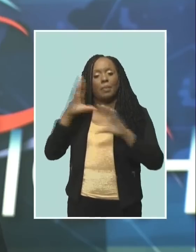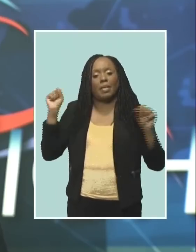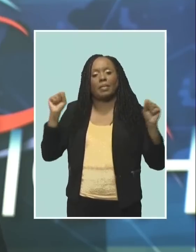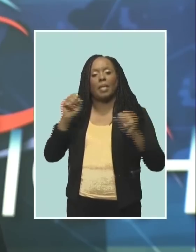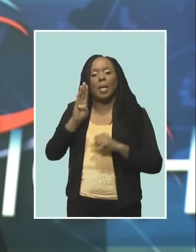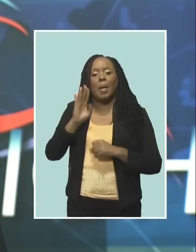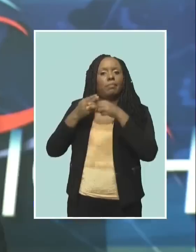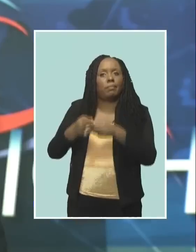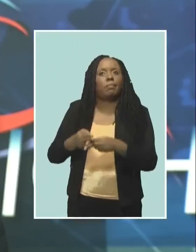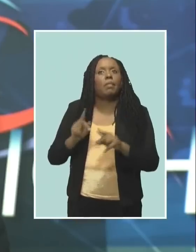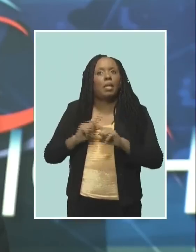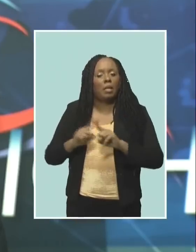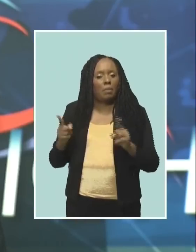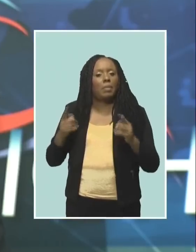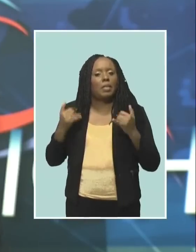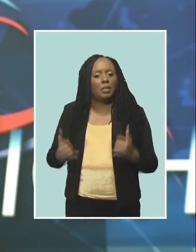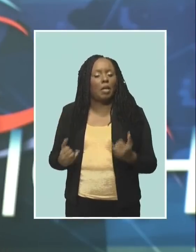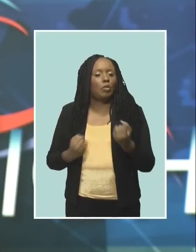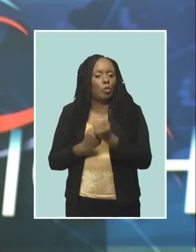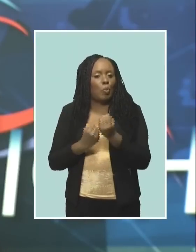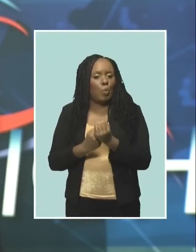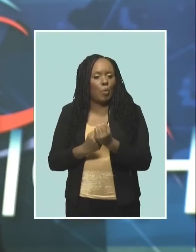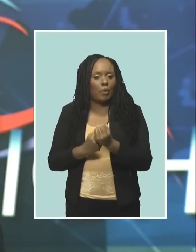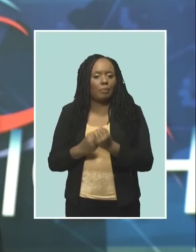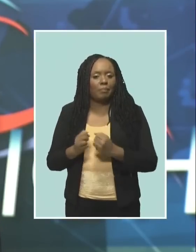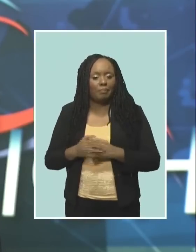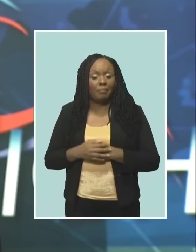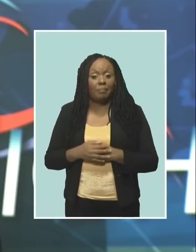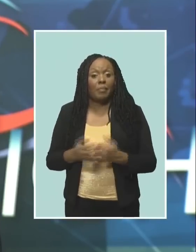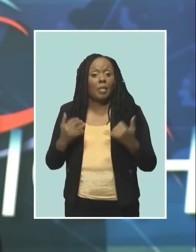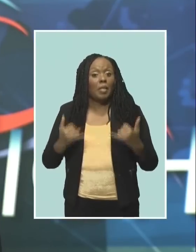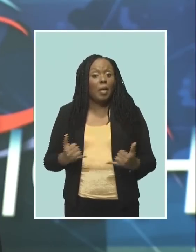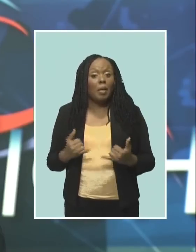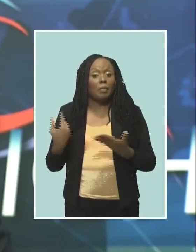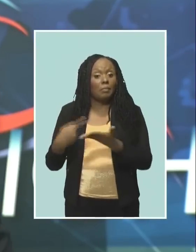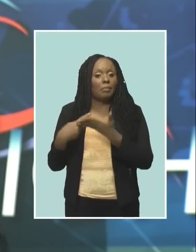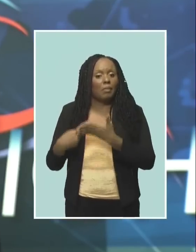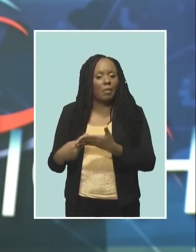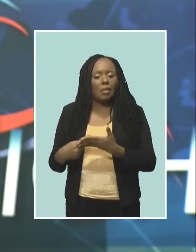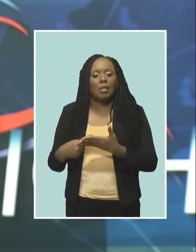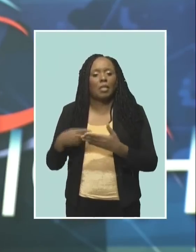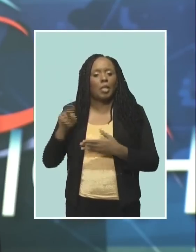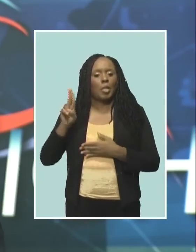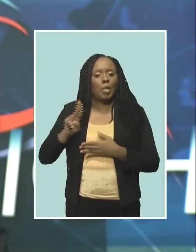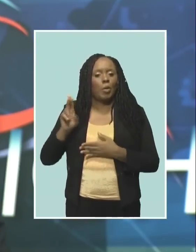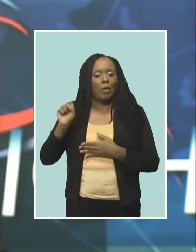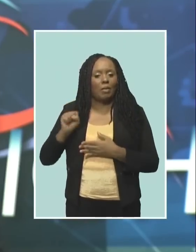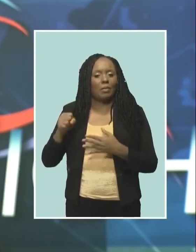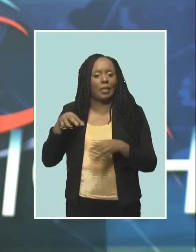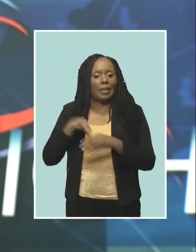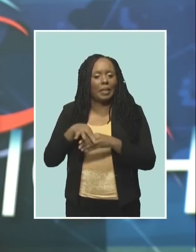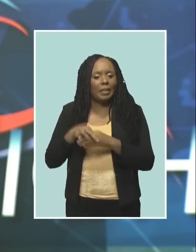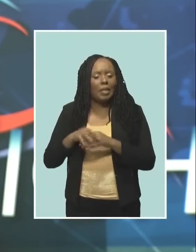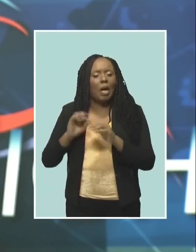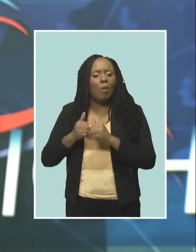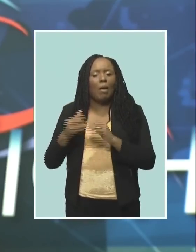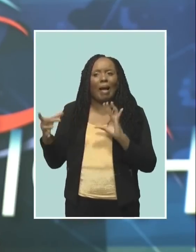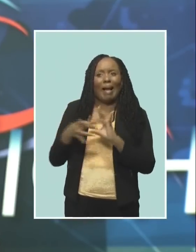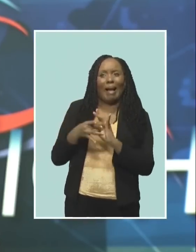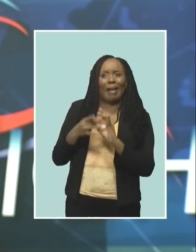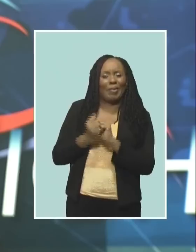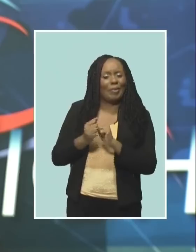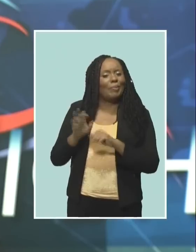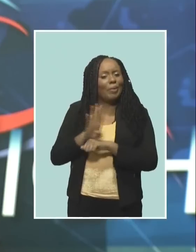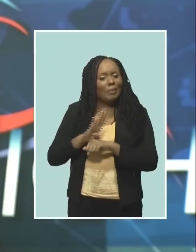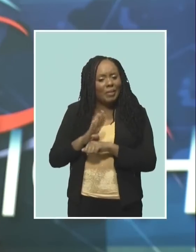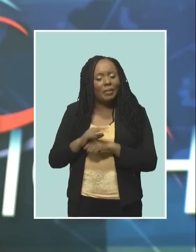re-election. Let's look further now, and joining us to talk a little bit more about what this all means for the U.S. elections and even for